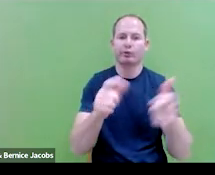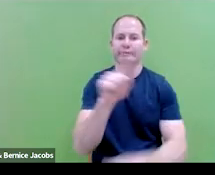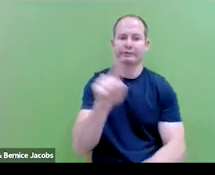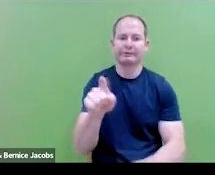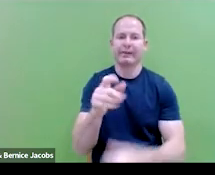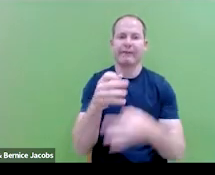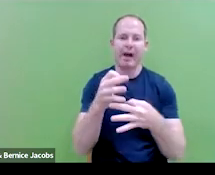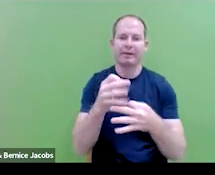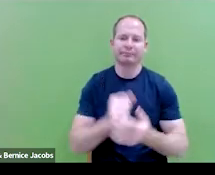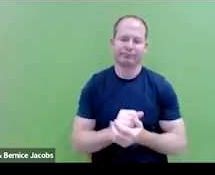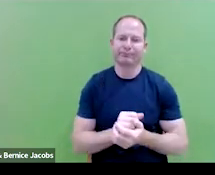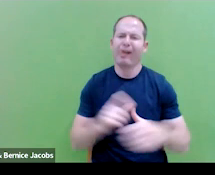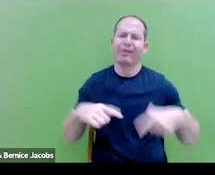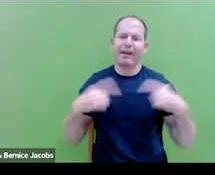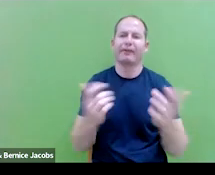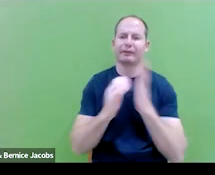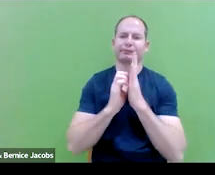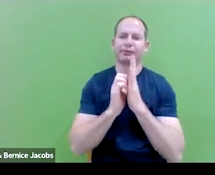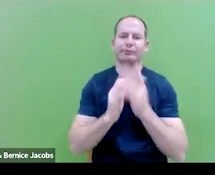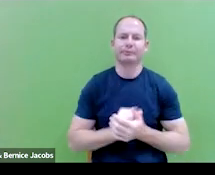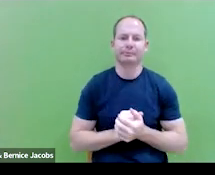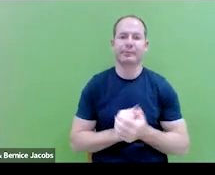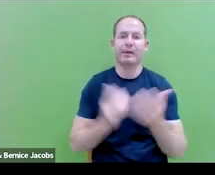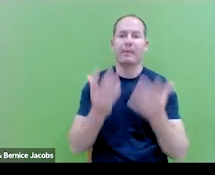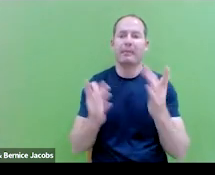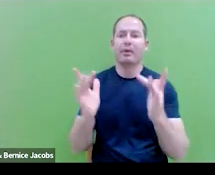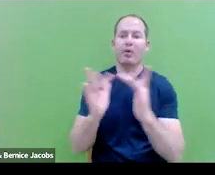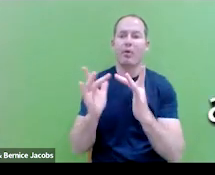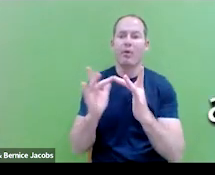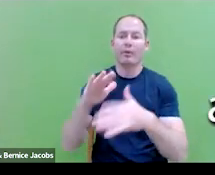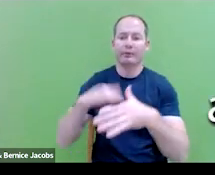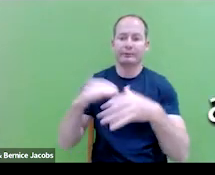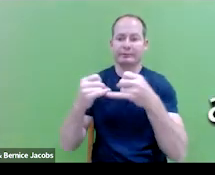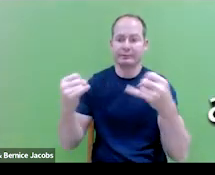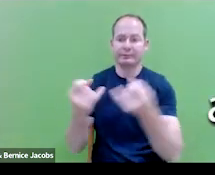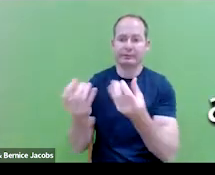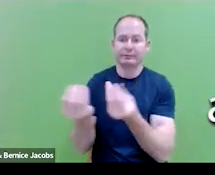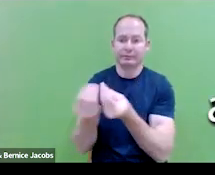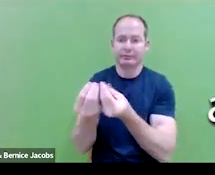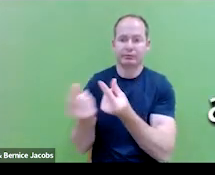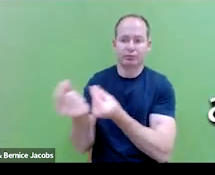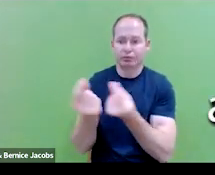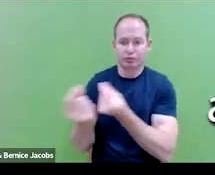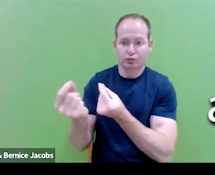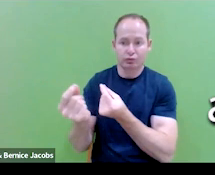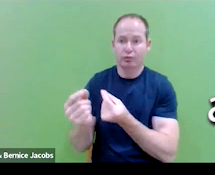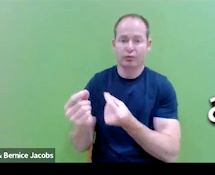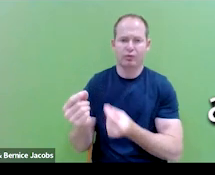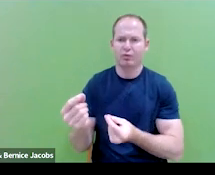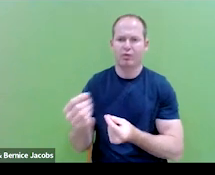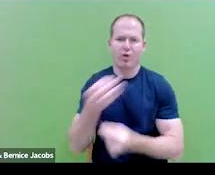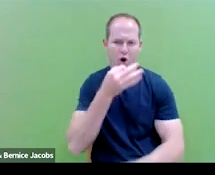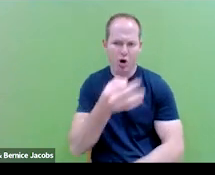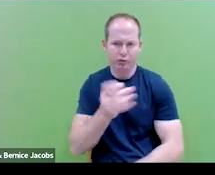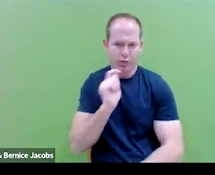So an example of this is doing any of your online payments. It's always going to ask you, are you sure you want to make this